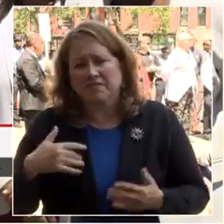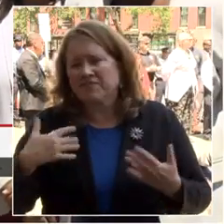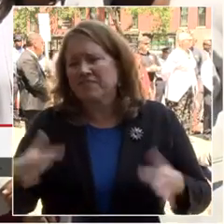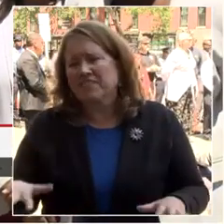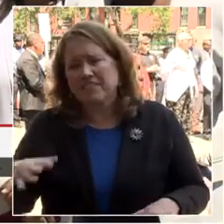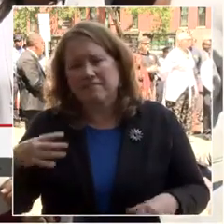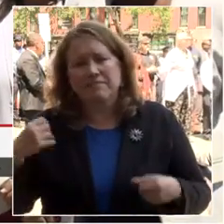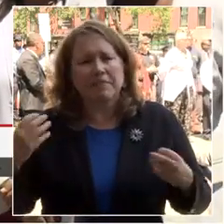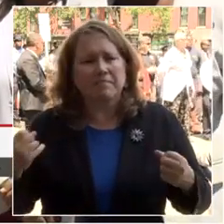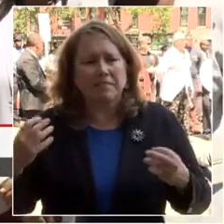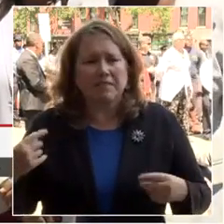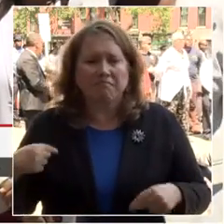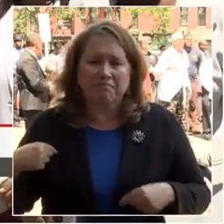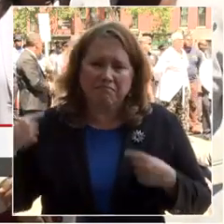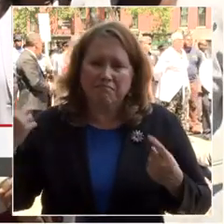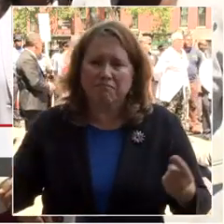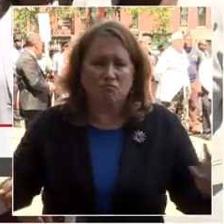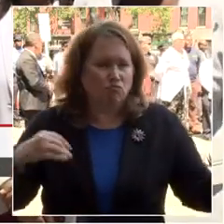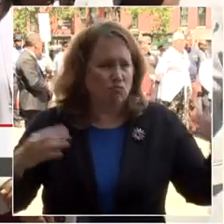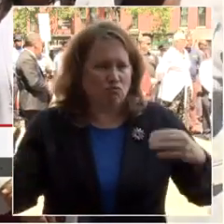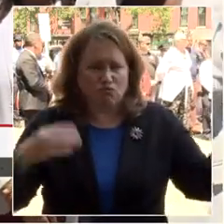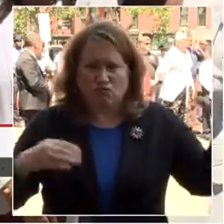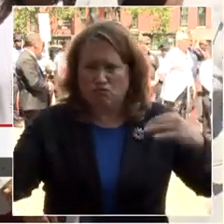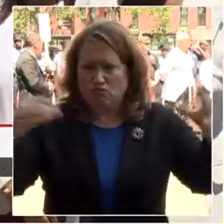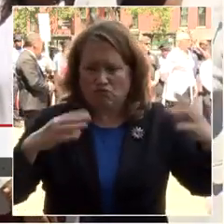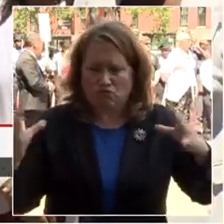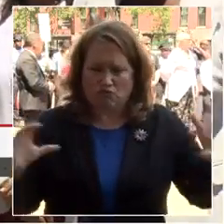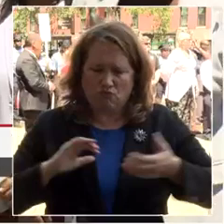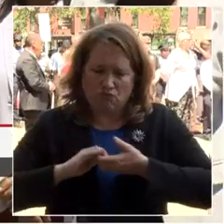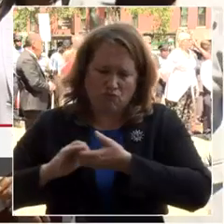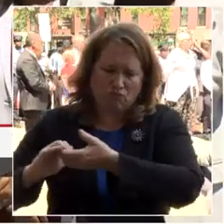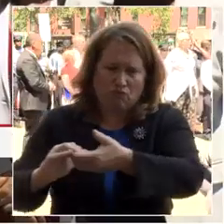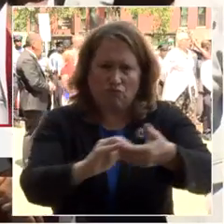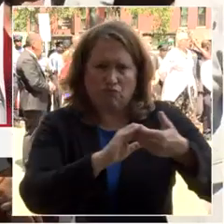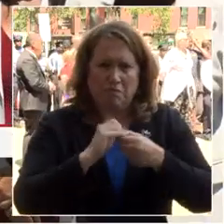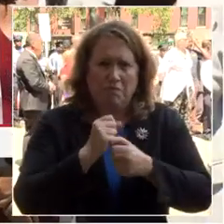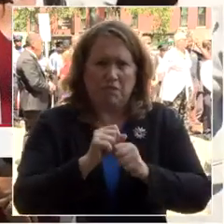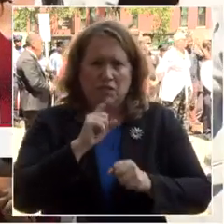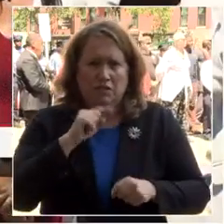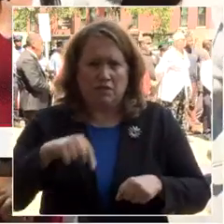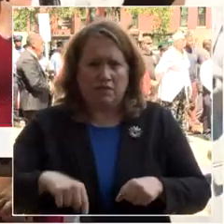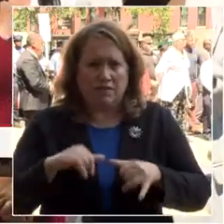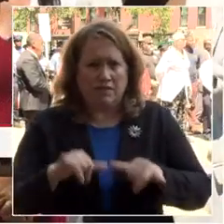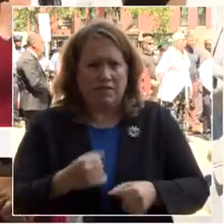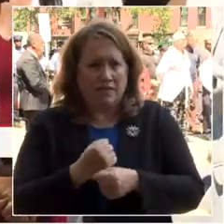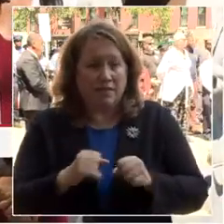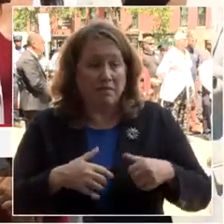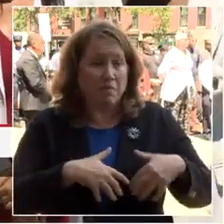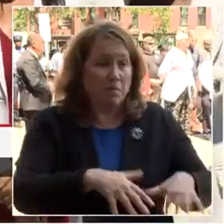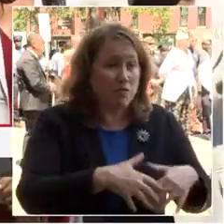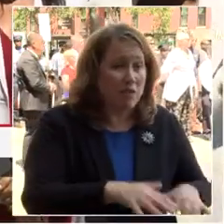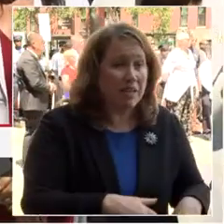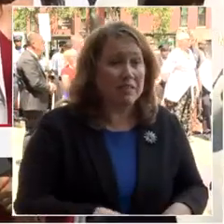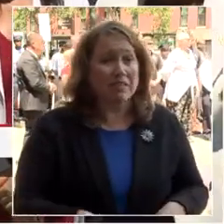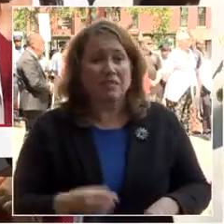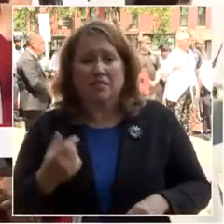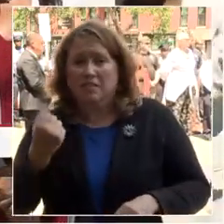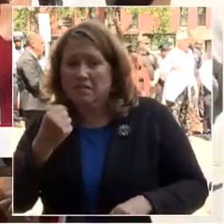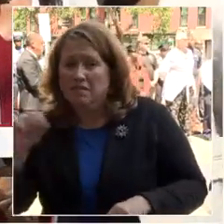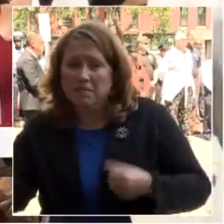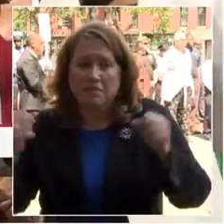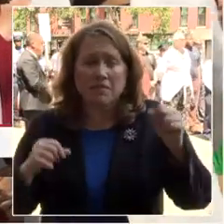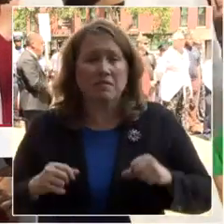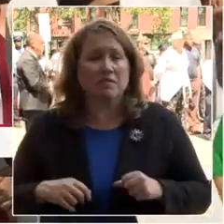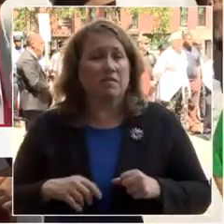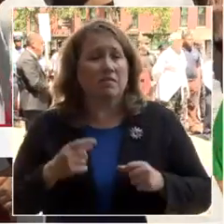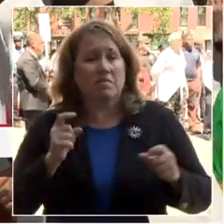everyone to manage what's happening downtown, to manage the parades that are going on, to manage First Amendment stuff that's going on, to manage what's happening